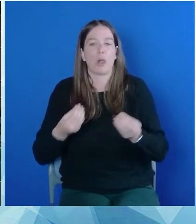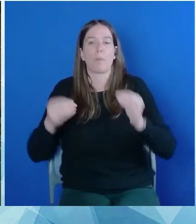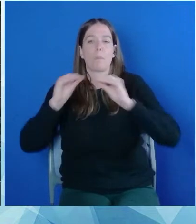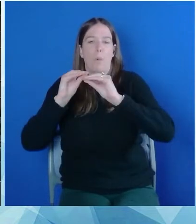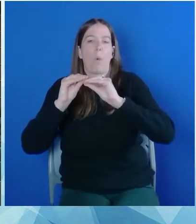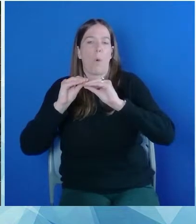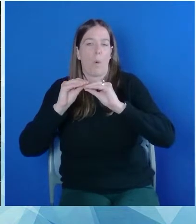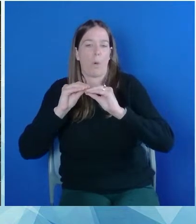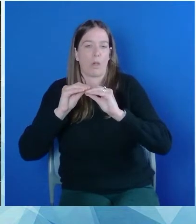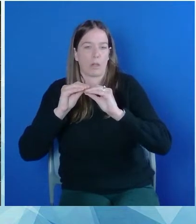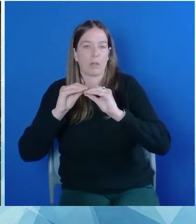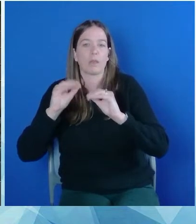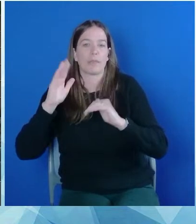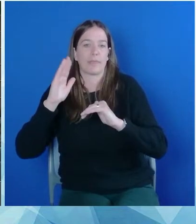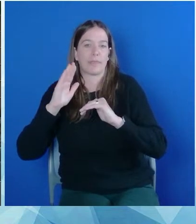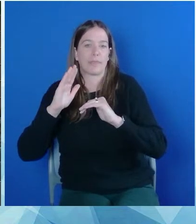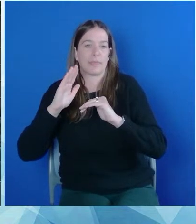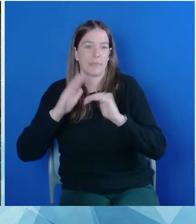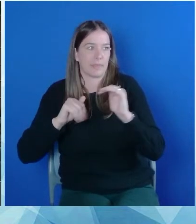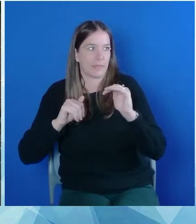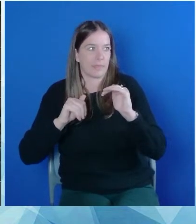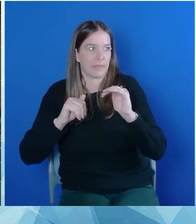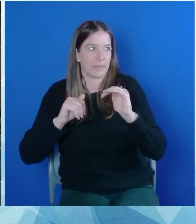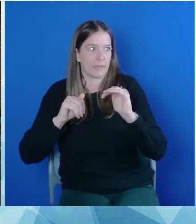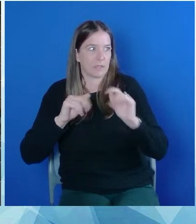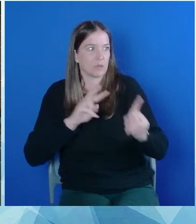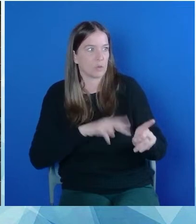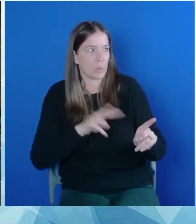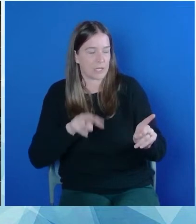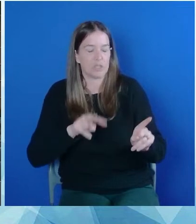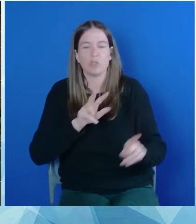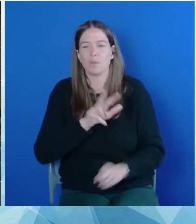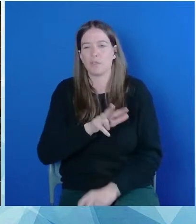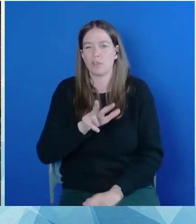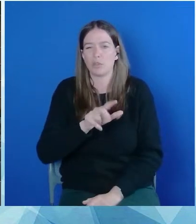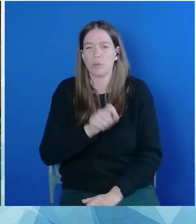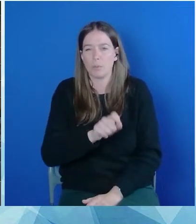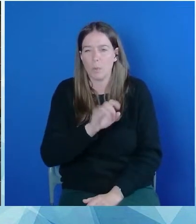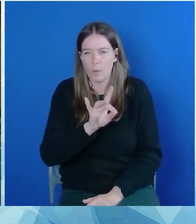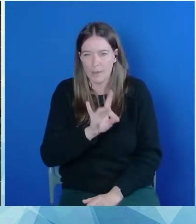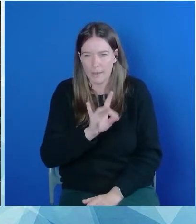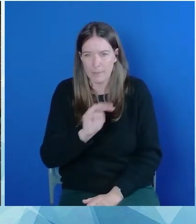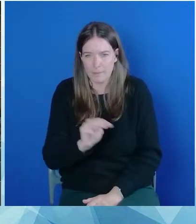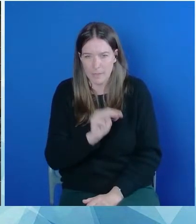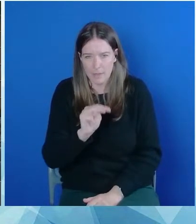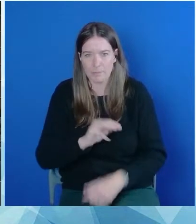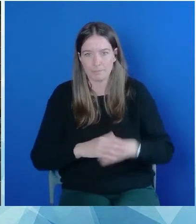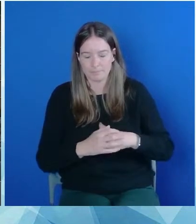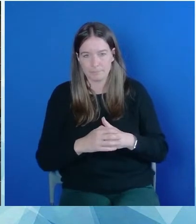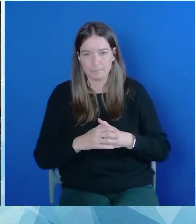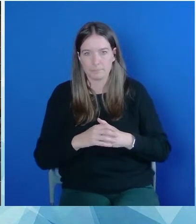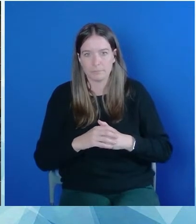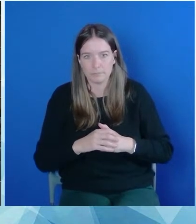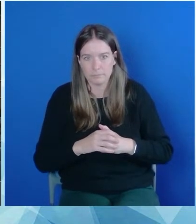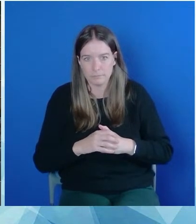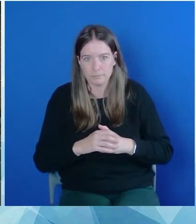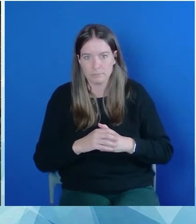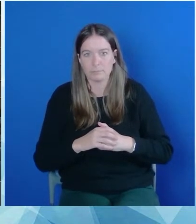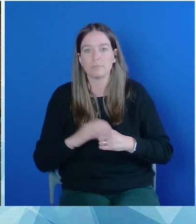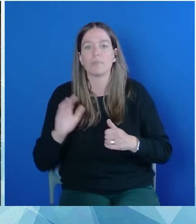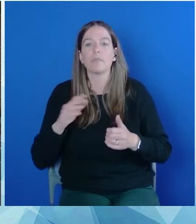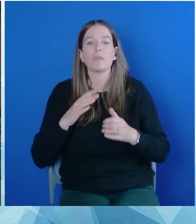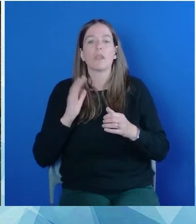of $33.8. The increases are in salaries, contracted services, including transportation,